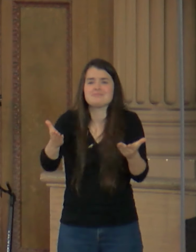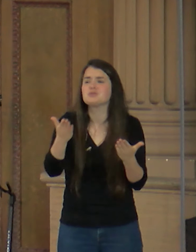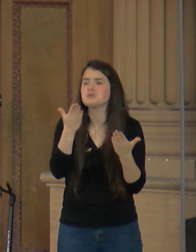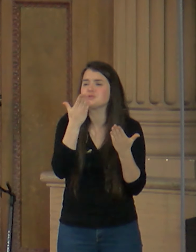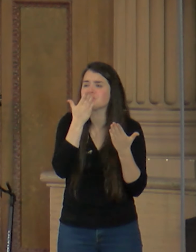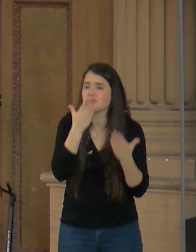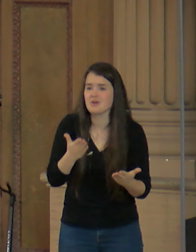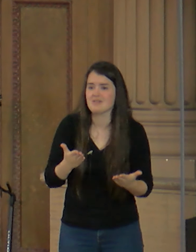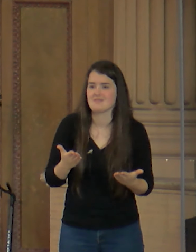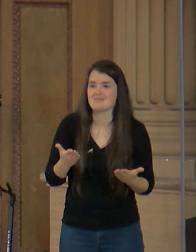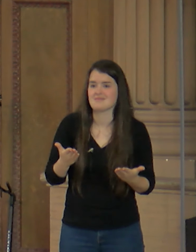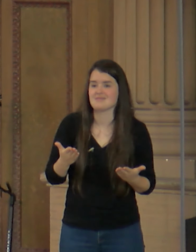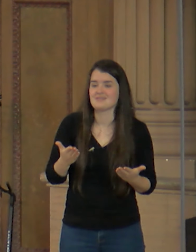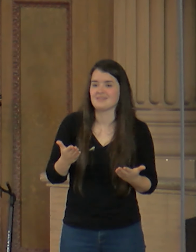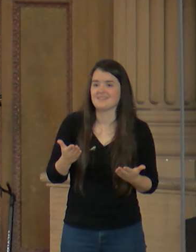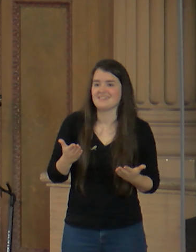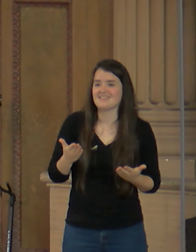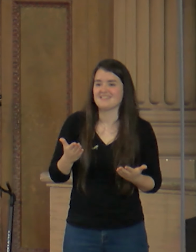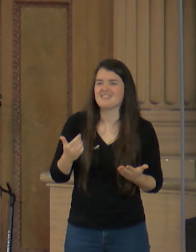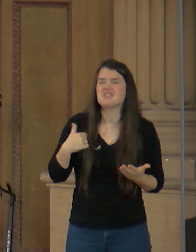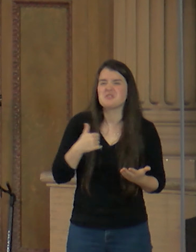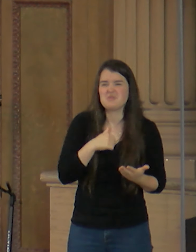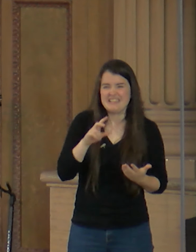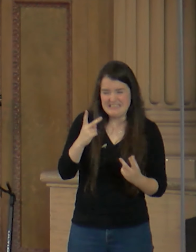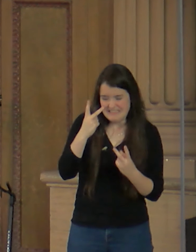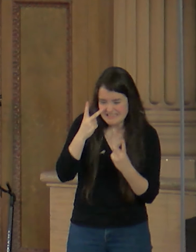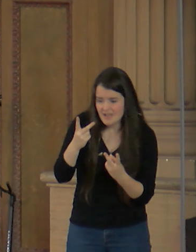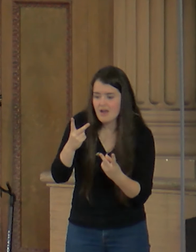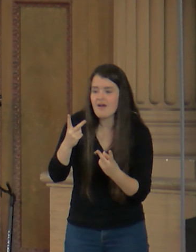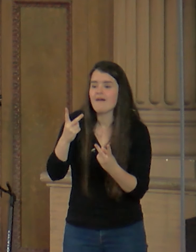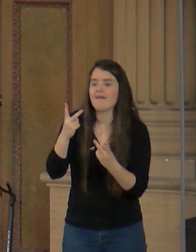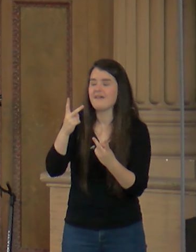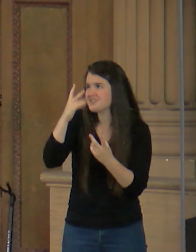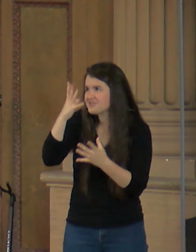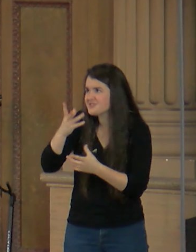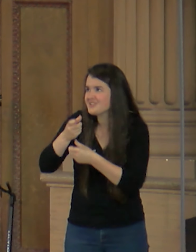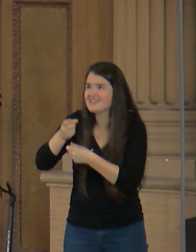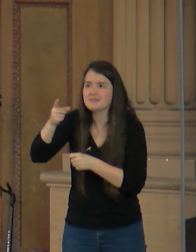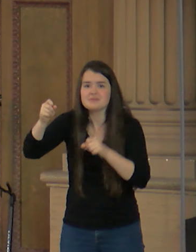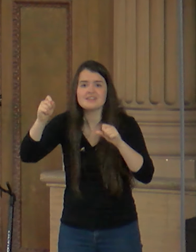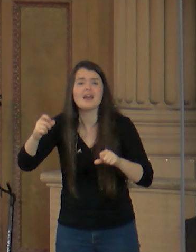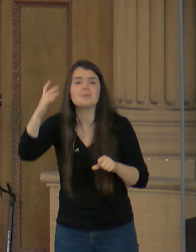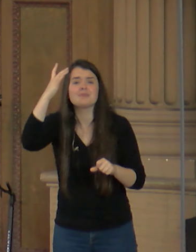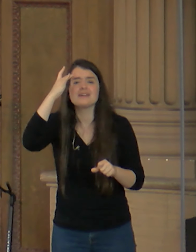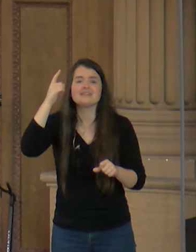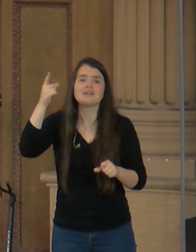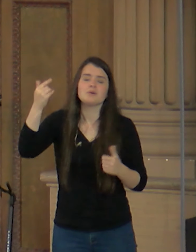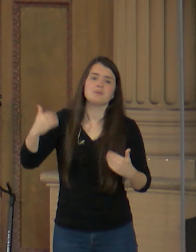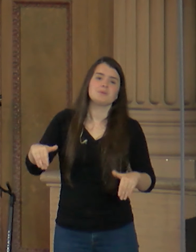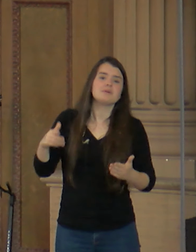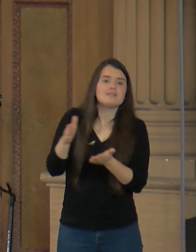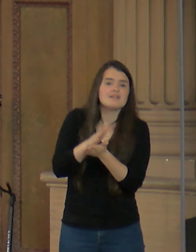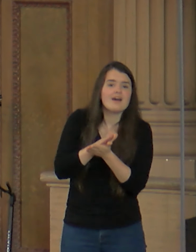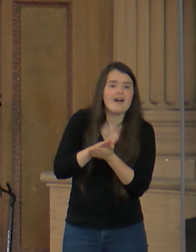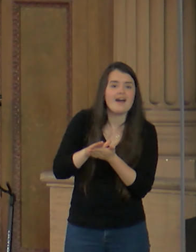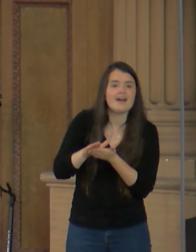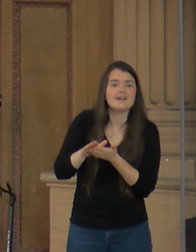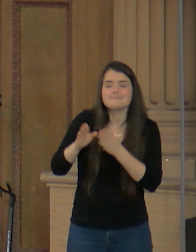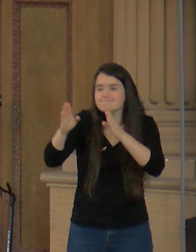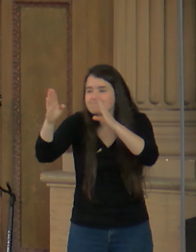So we need to know this, to restore our trust and our faith in God, that God is kinder than we deserve, and that he is attentive